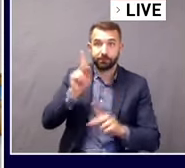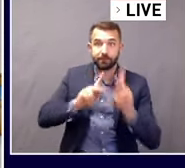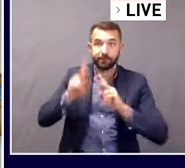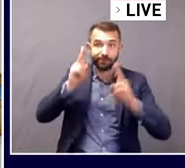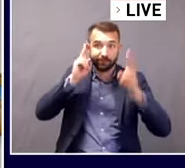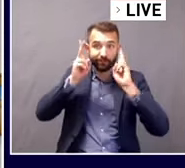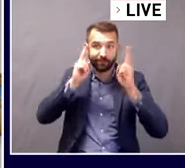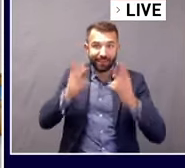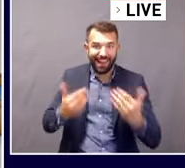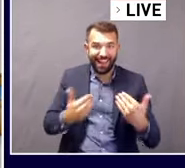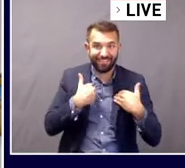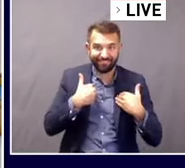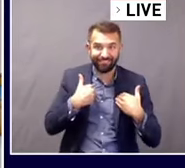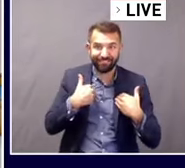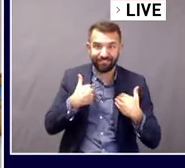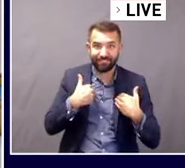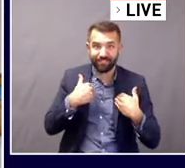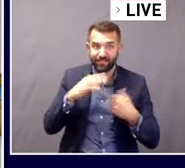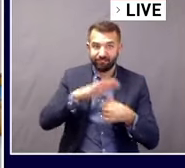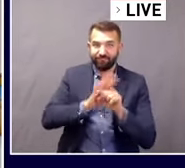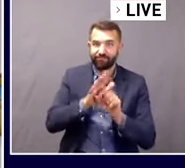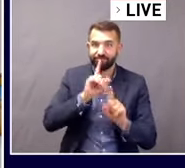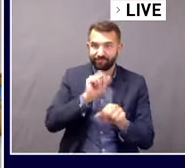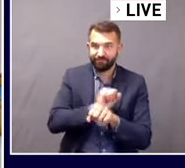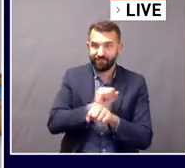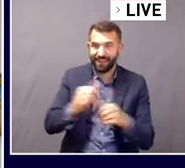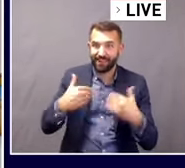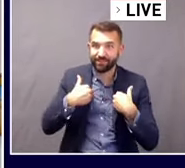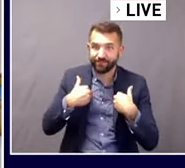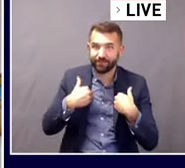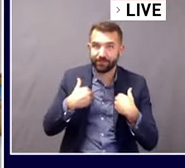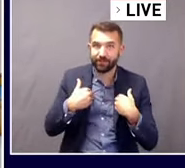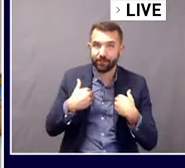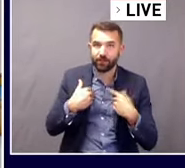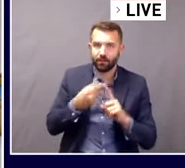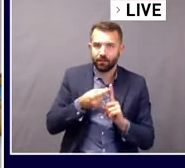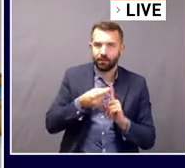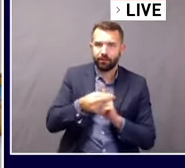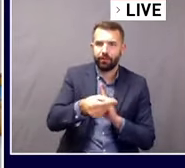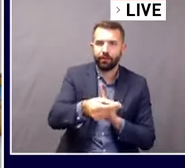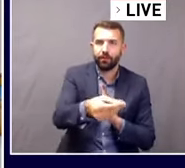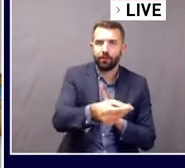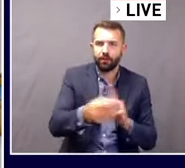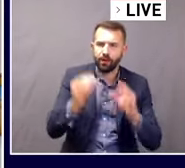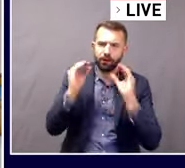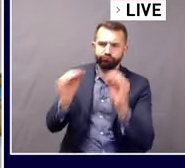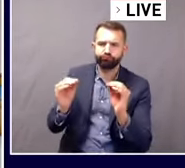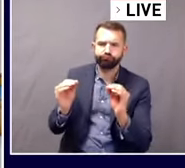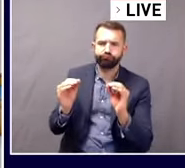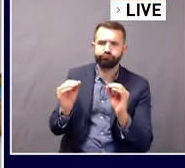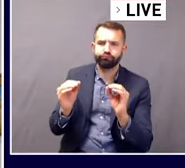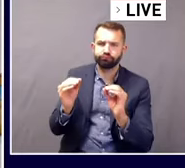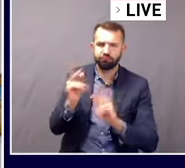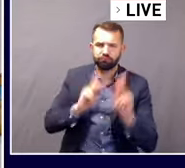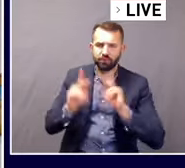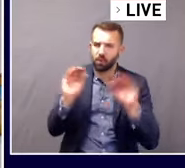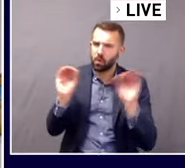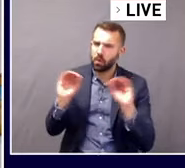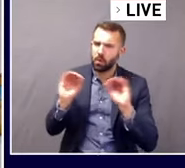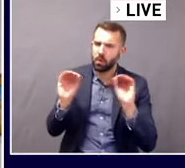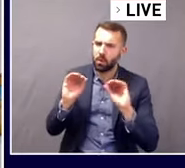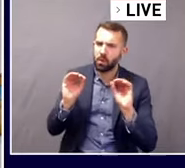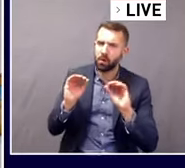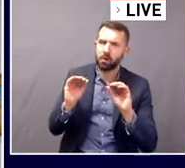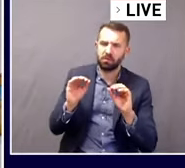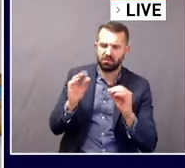COVID-19, and transmitted it to none of their clients. And one of the findings, of course, was that both stylists